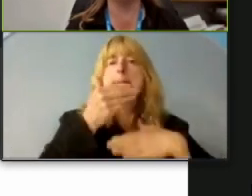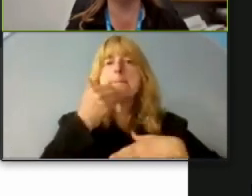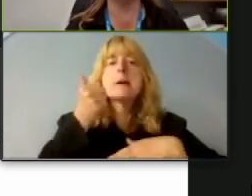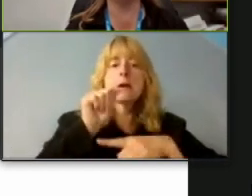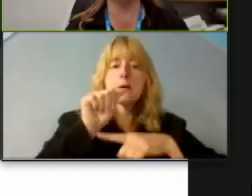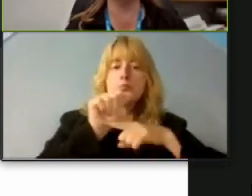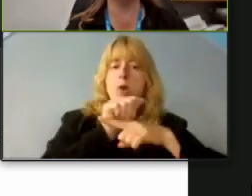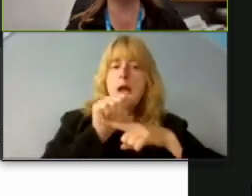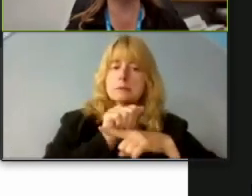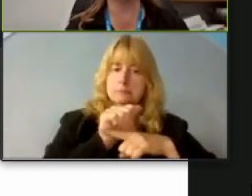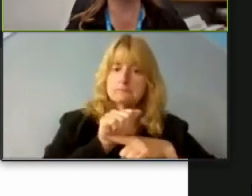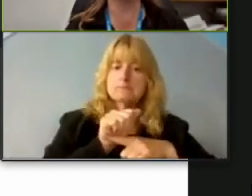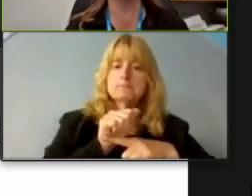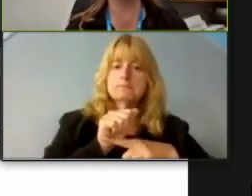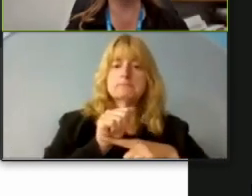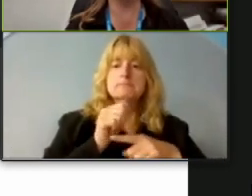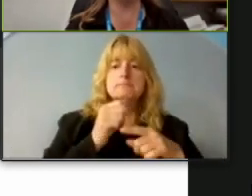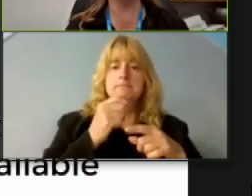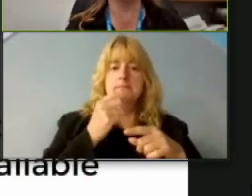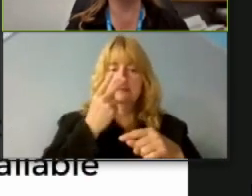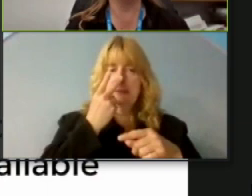move on one more slide.